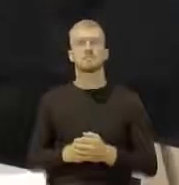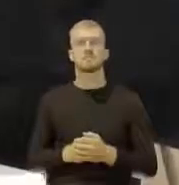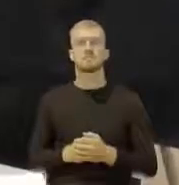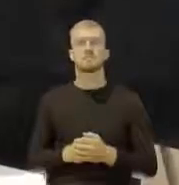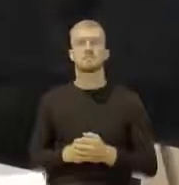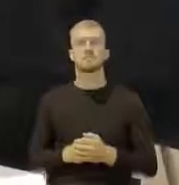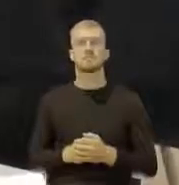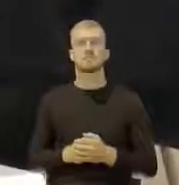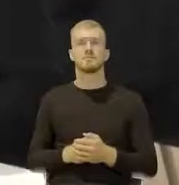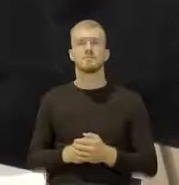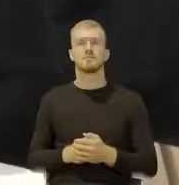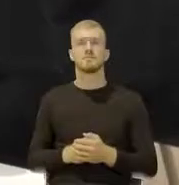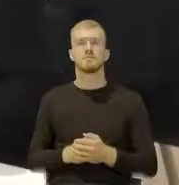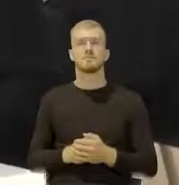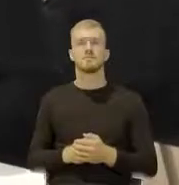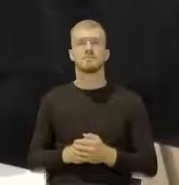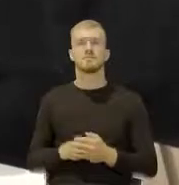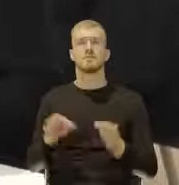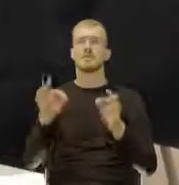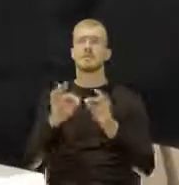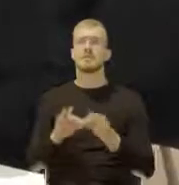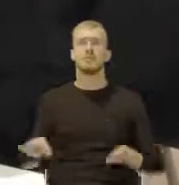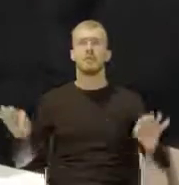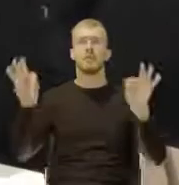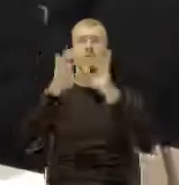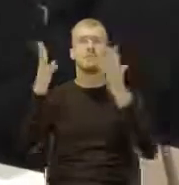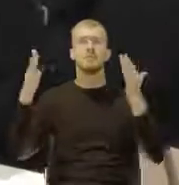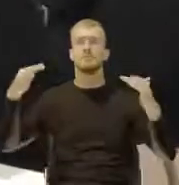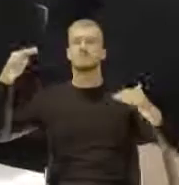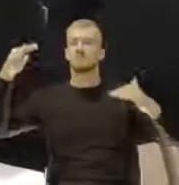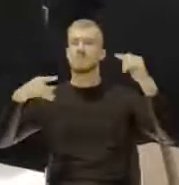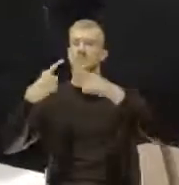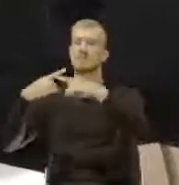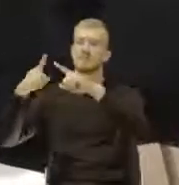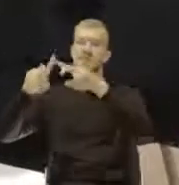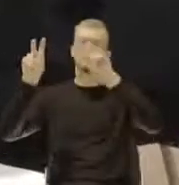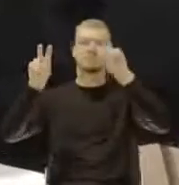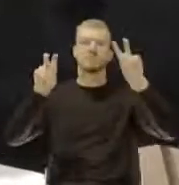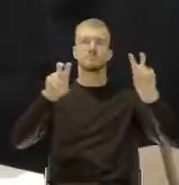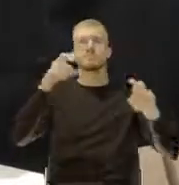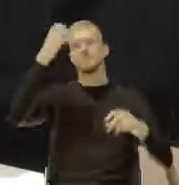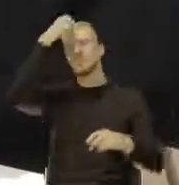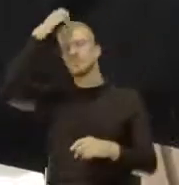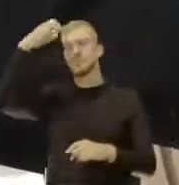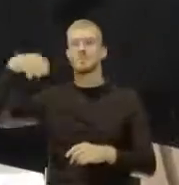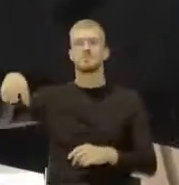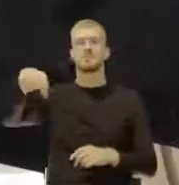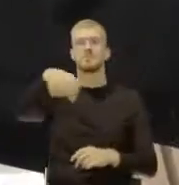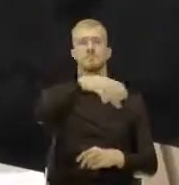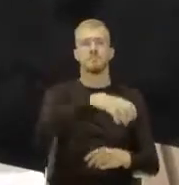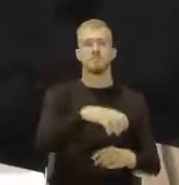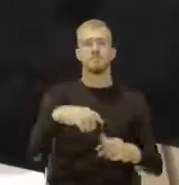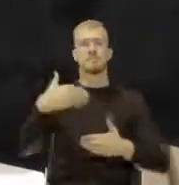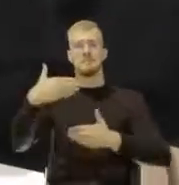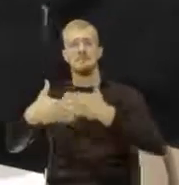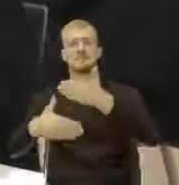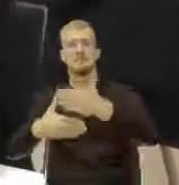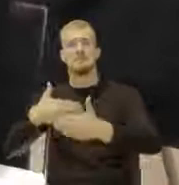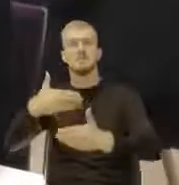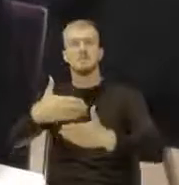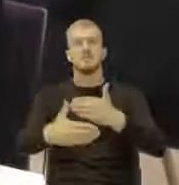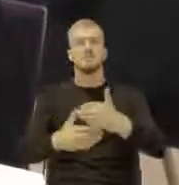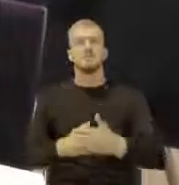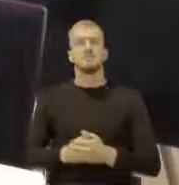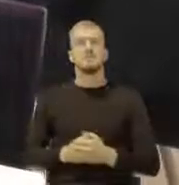agenda and move forward toward co-decision. Cities are a decisive level of government. Without